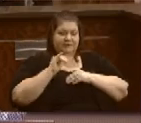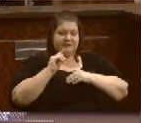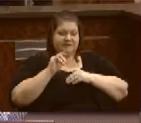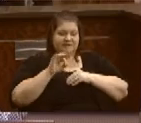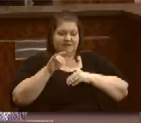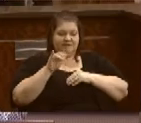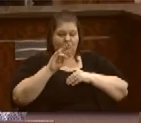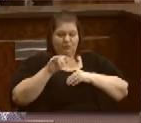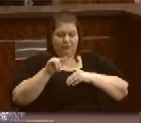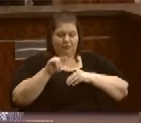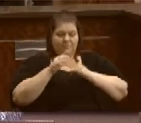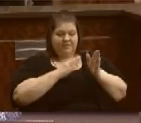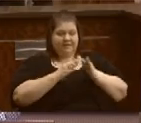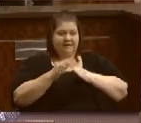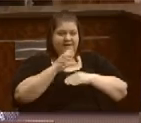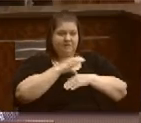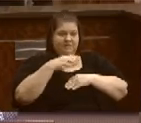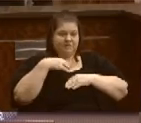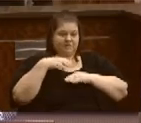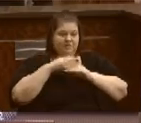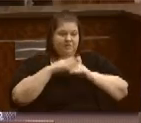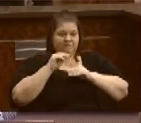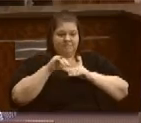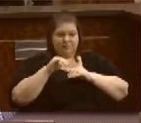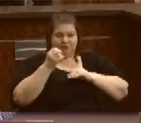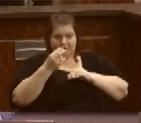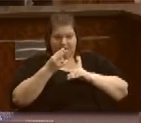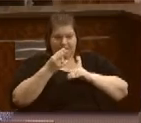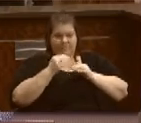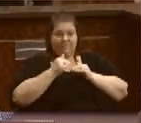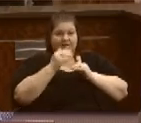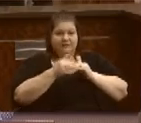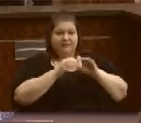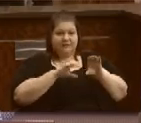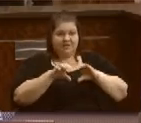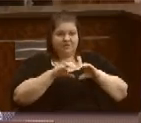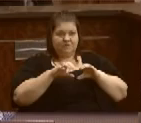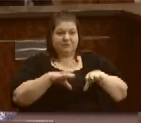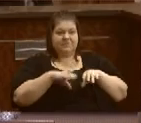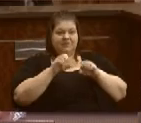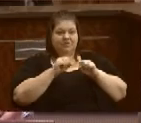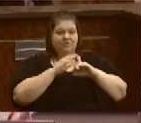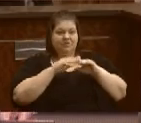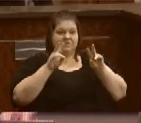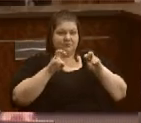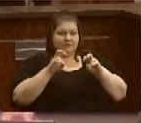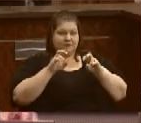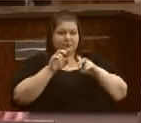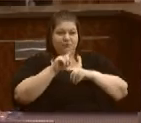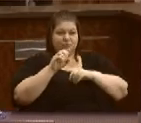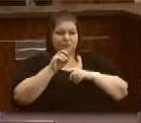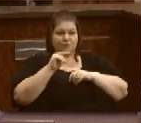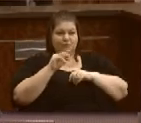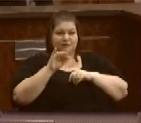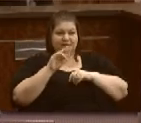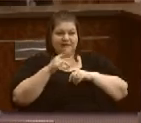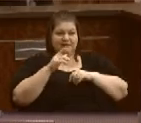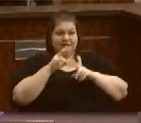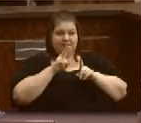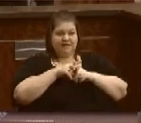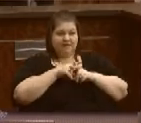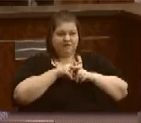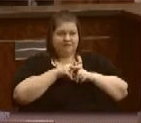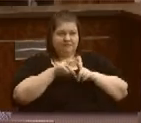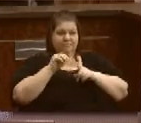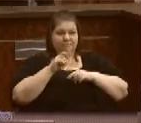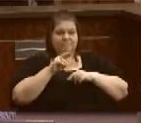Commission held on May 12, 2015, the following action was taken on the subject zoning application. Mr. Wilson made a